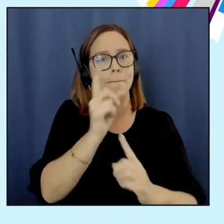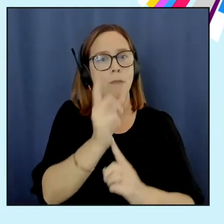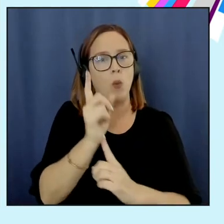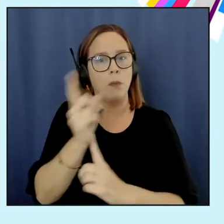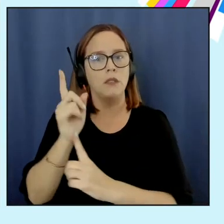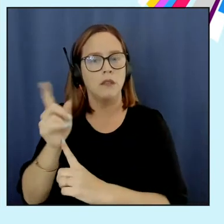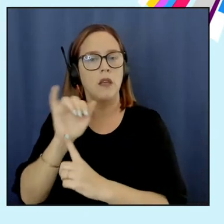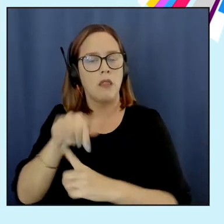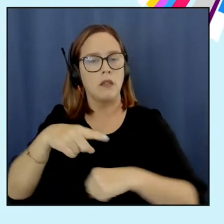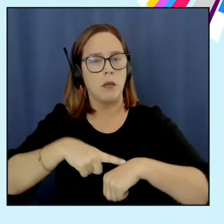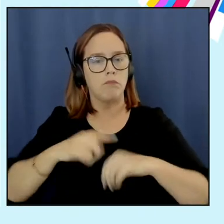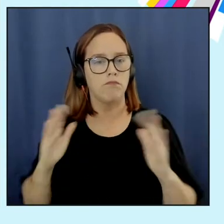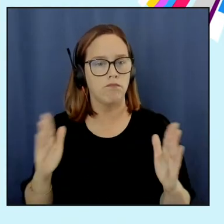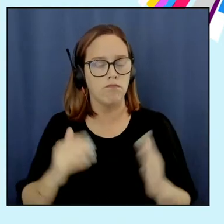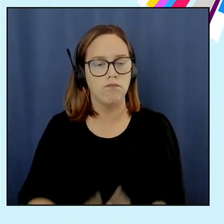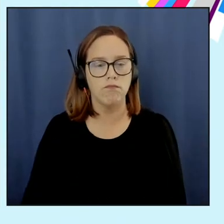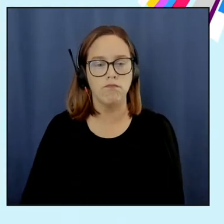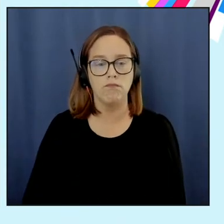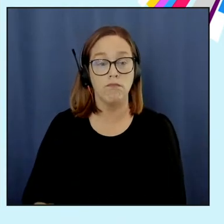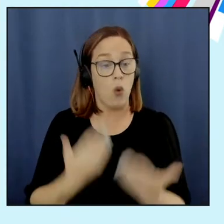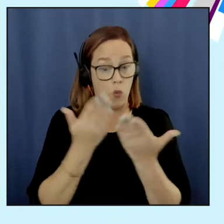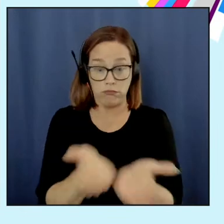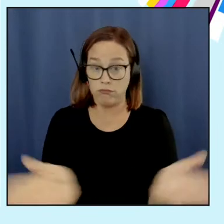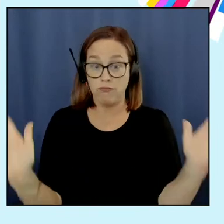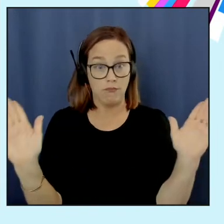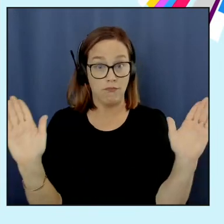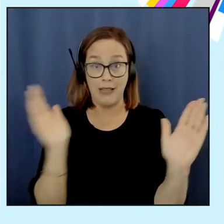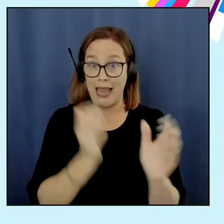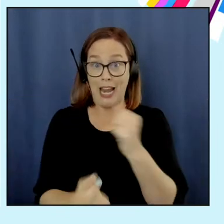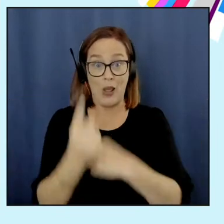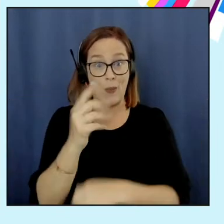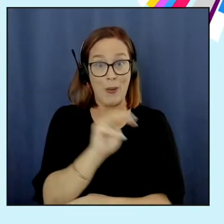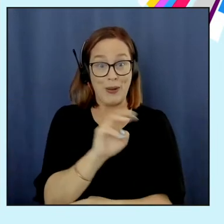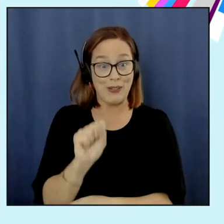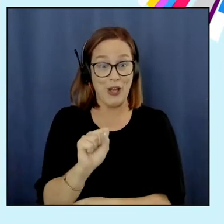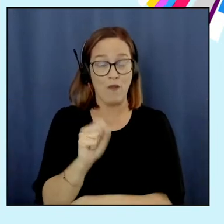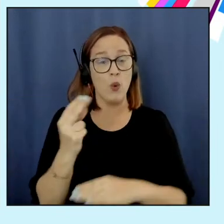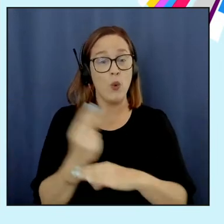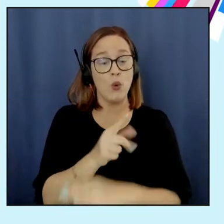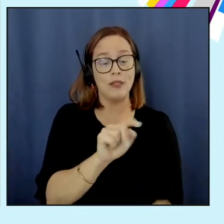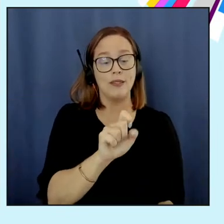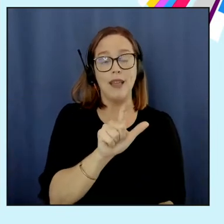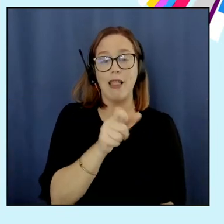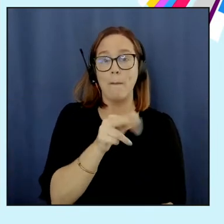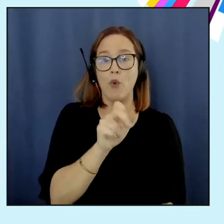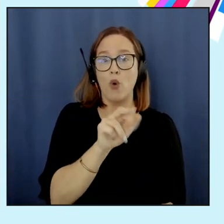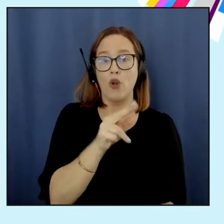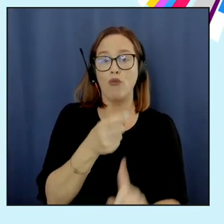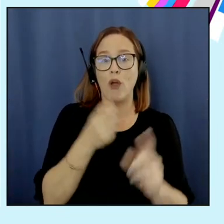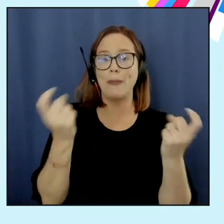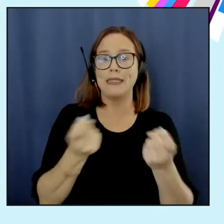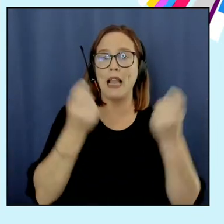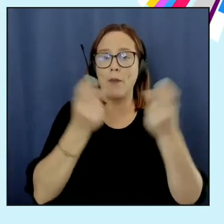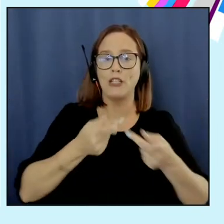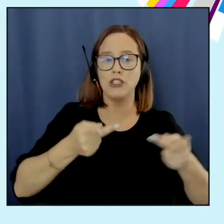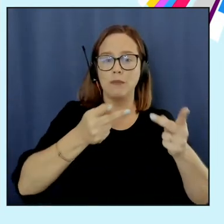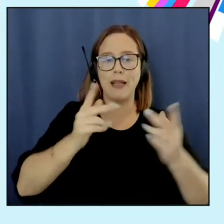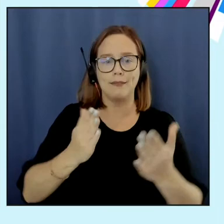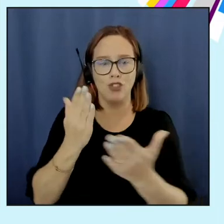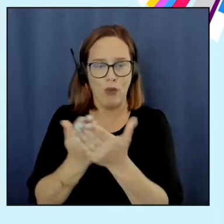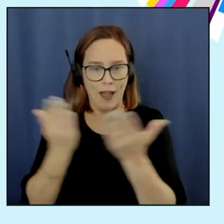This world is going to be open to everyone from Microsoft. You can use the teleporter from the celebration space to come here. And then on June